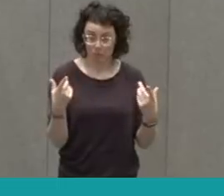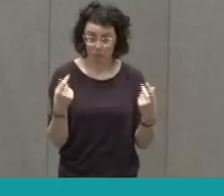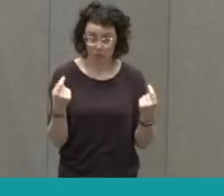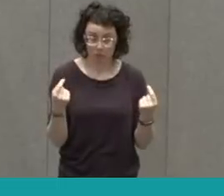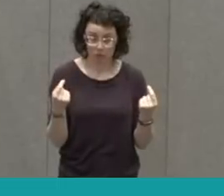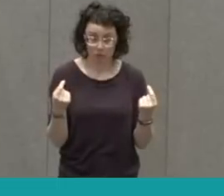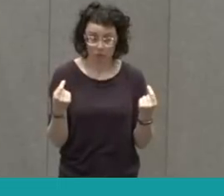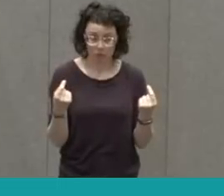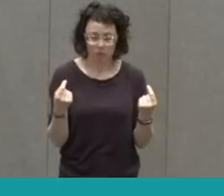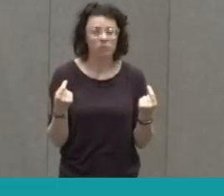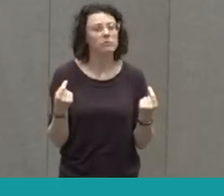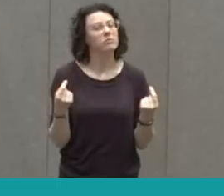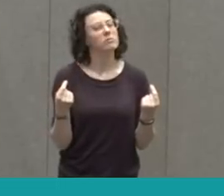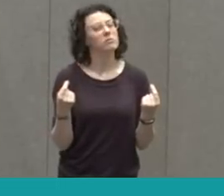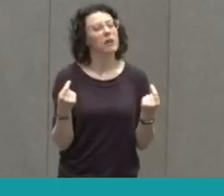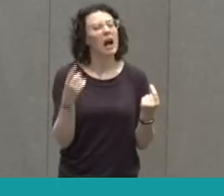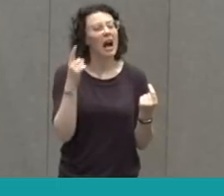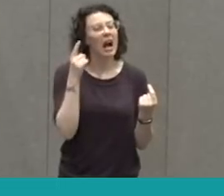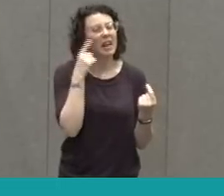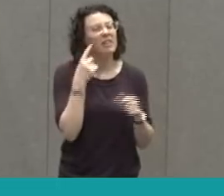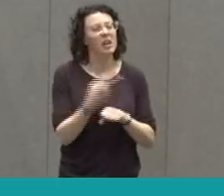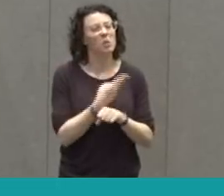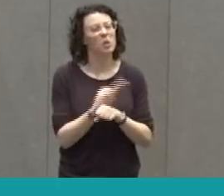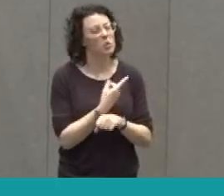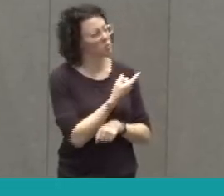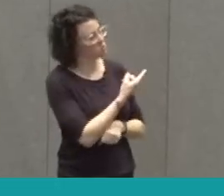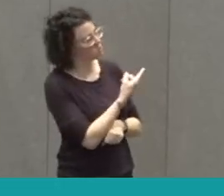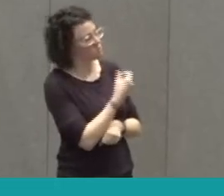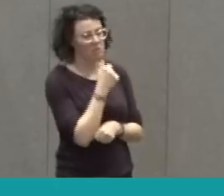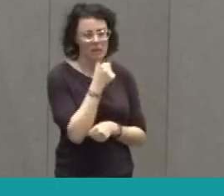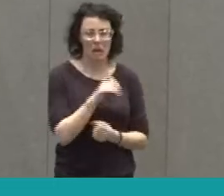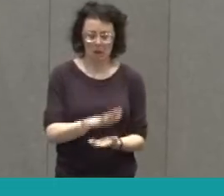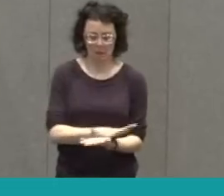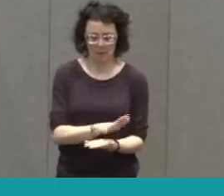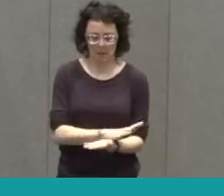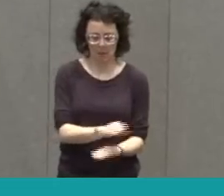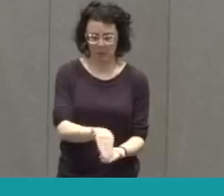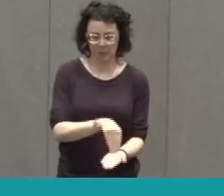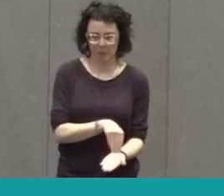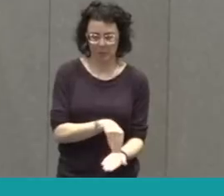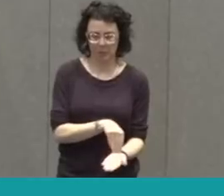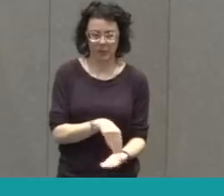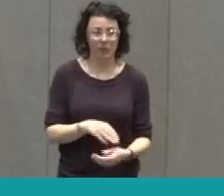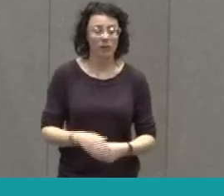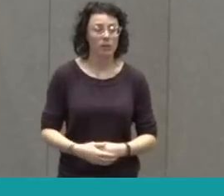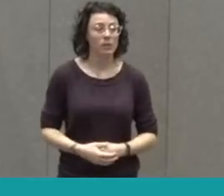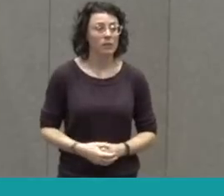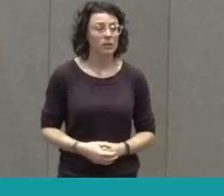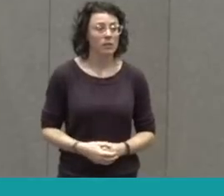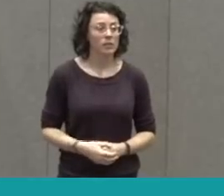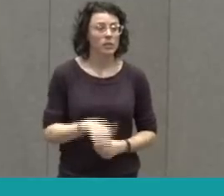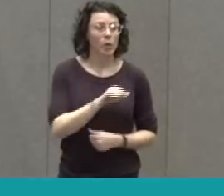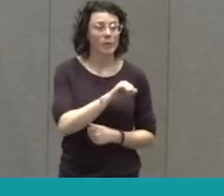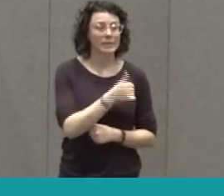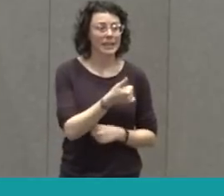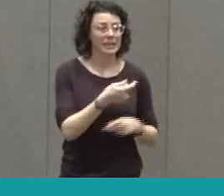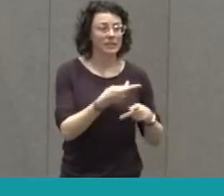probably should do it up here instead of on a paper. So I'm going to take 10 times 364, so